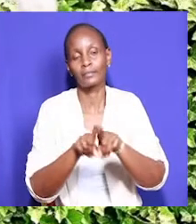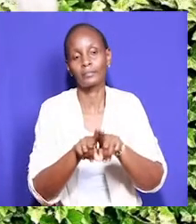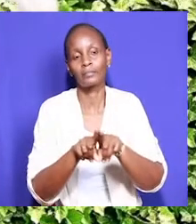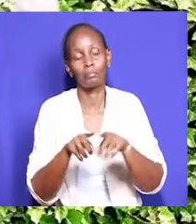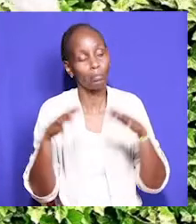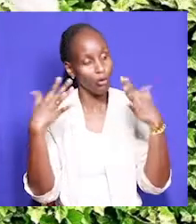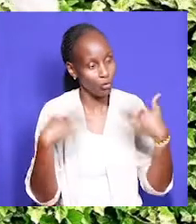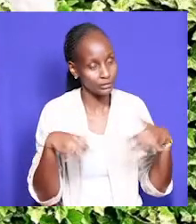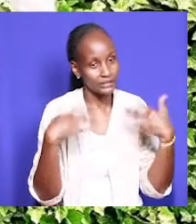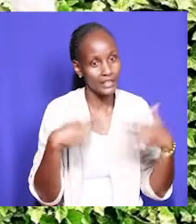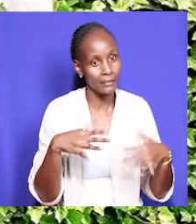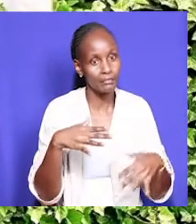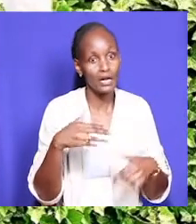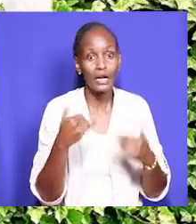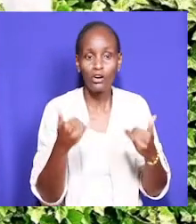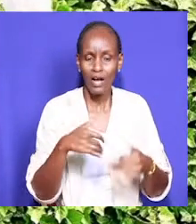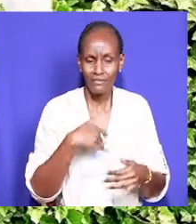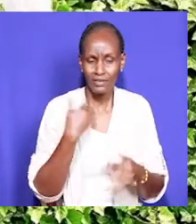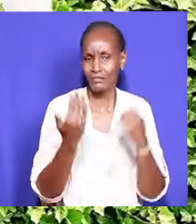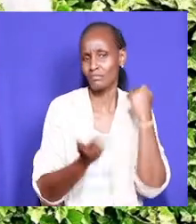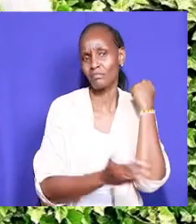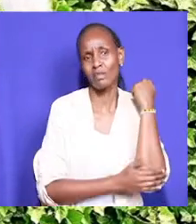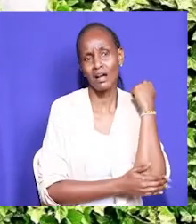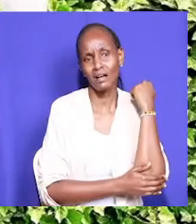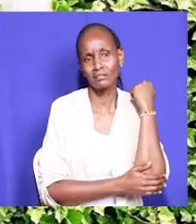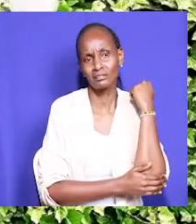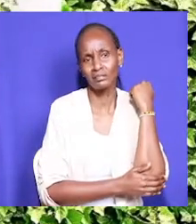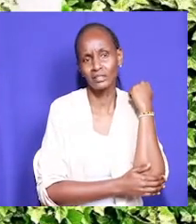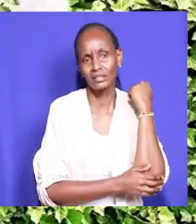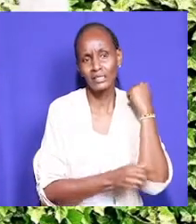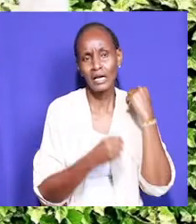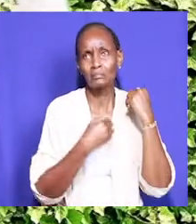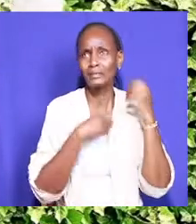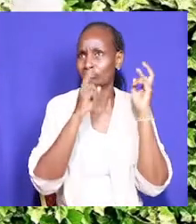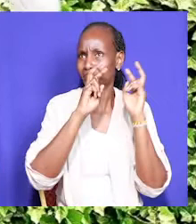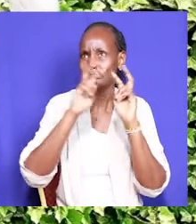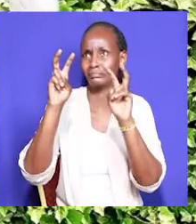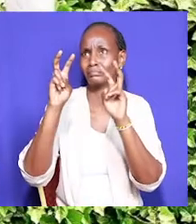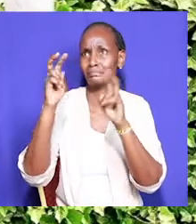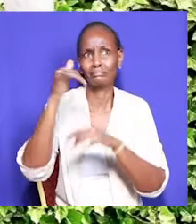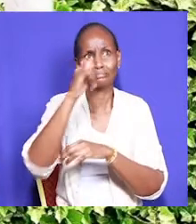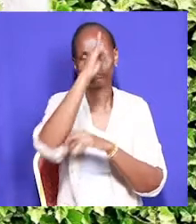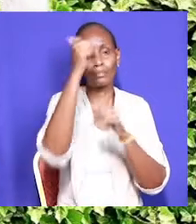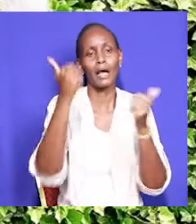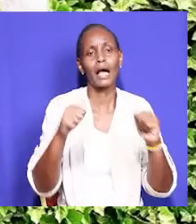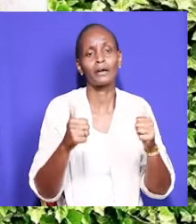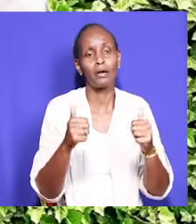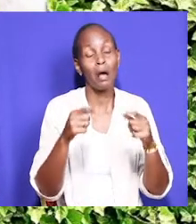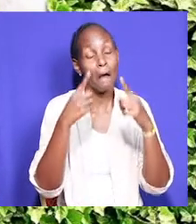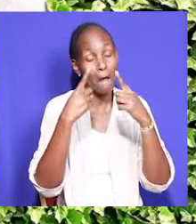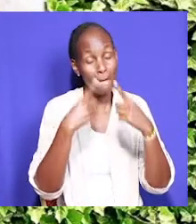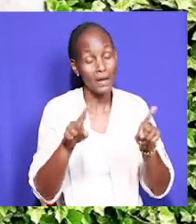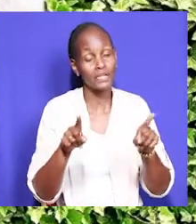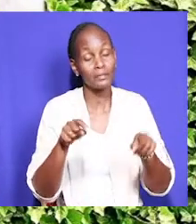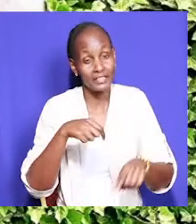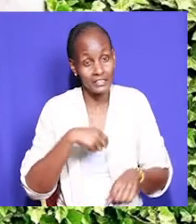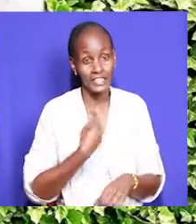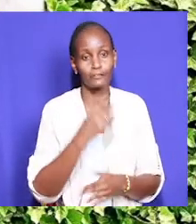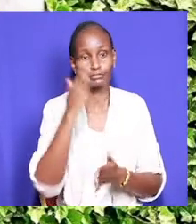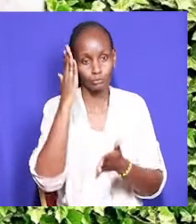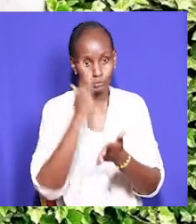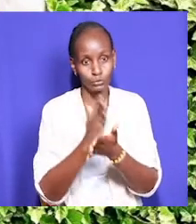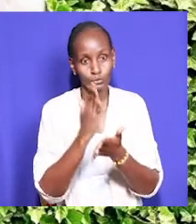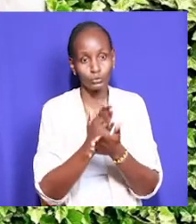Awesome. Now I feel bad. Mm-hmm. I did not keep my eyes on the aeroplane. But I will always make sure I